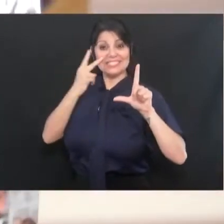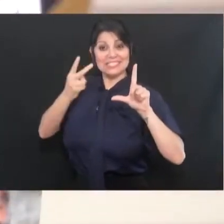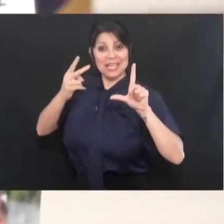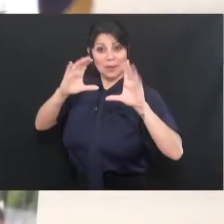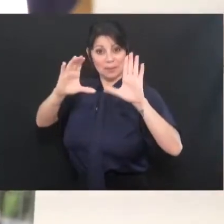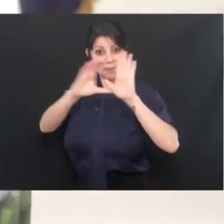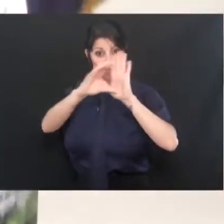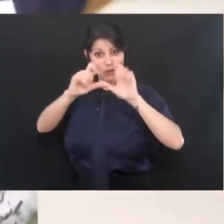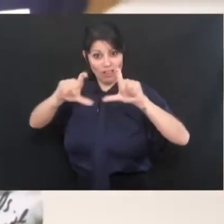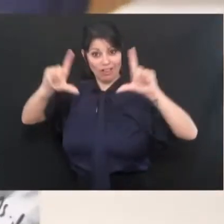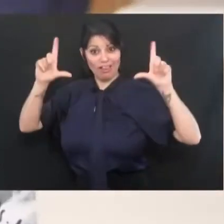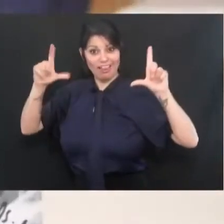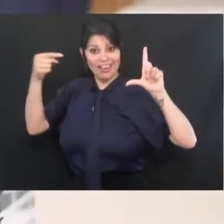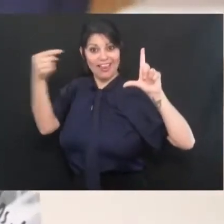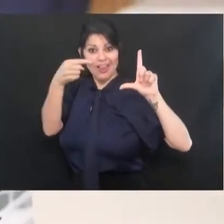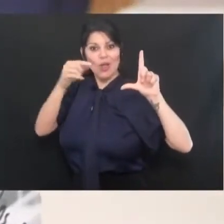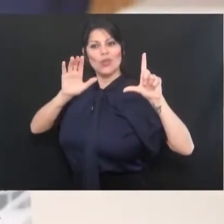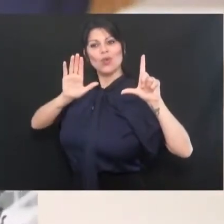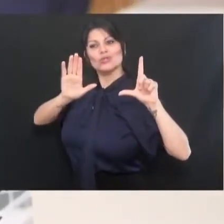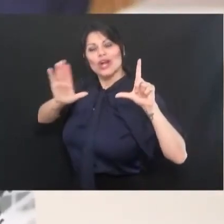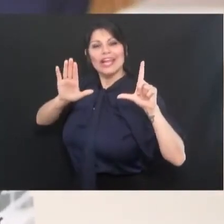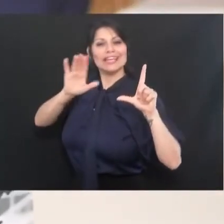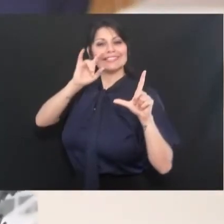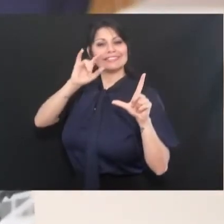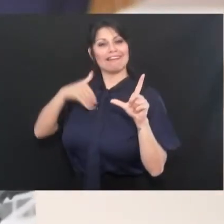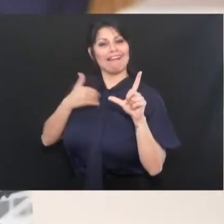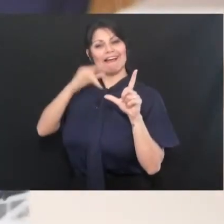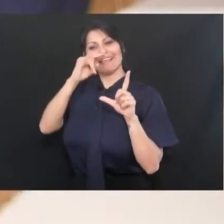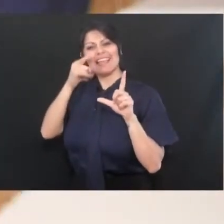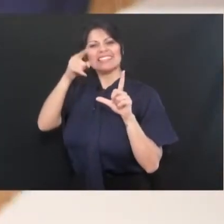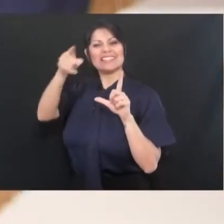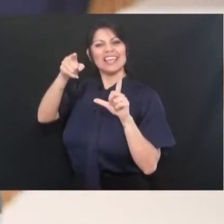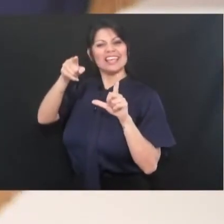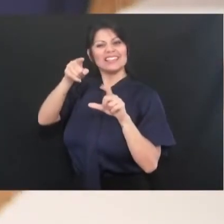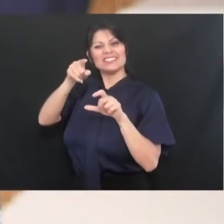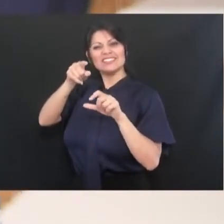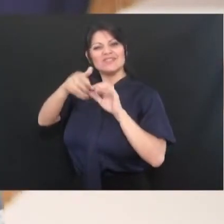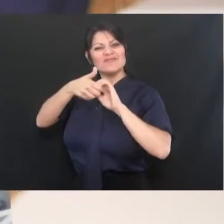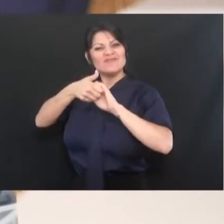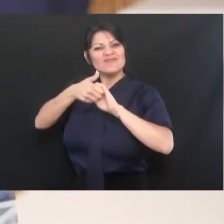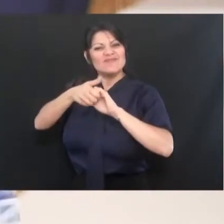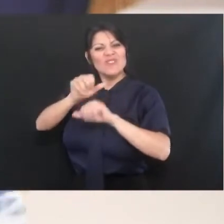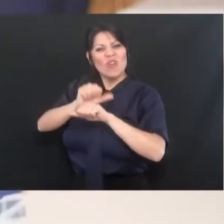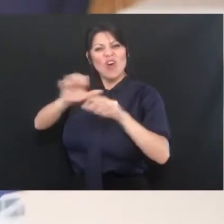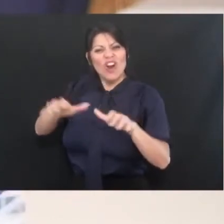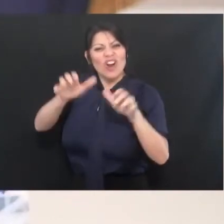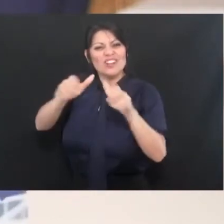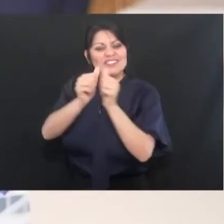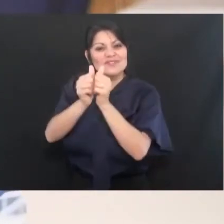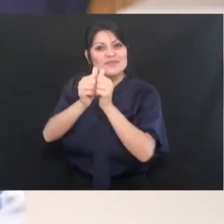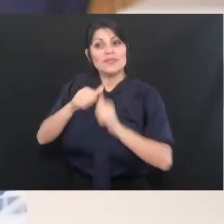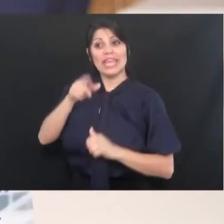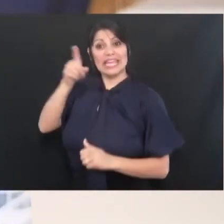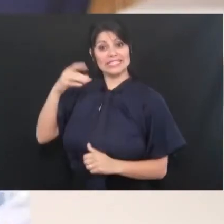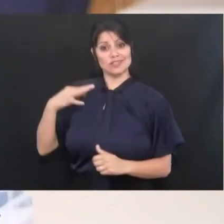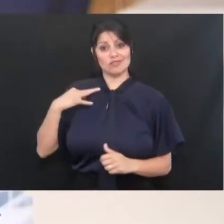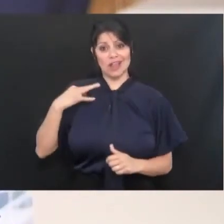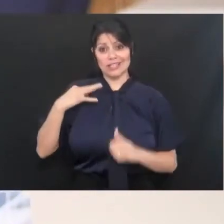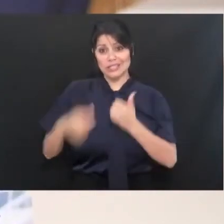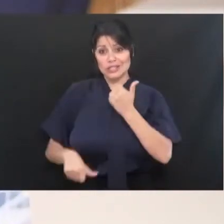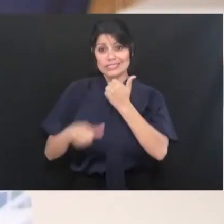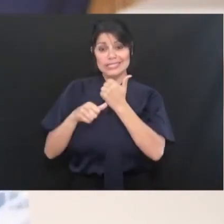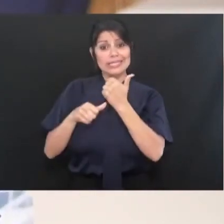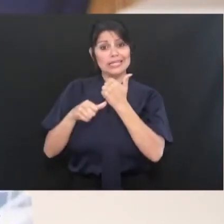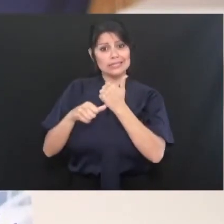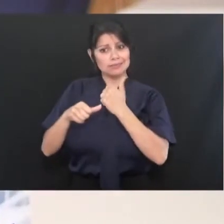his young kids that he works with all the time. You know, Thomas is a volunteer assistant, and he's done so, like